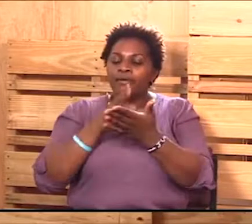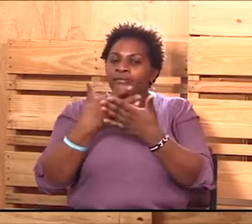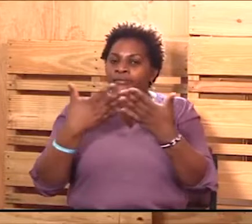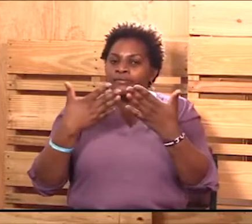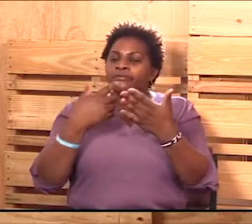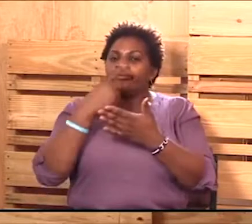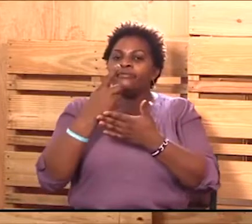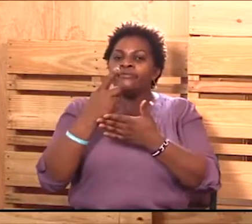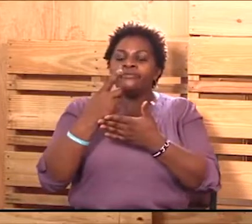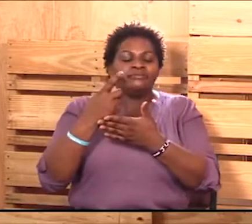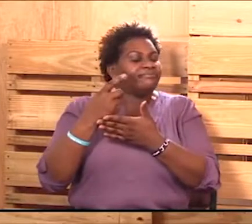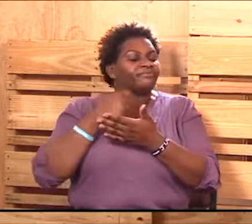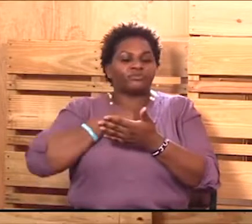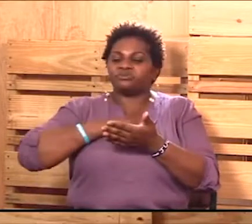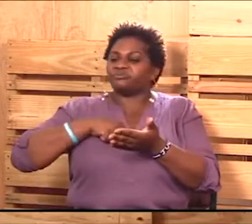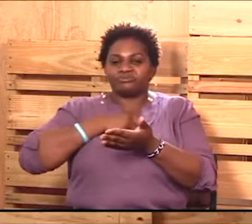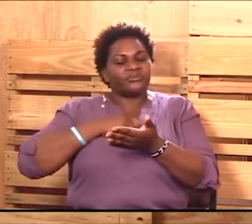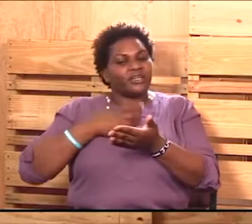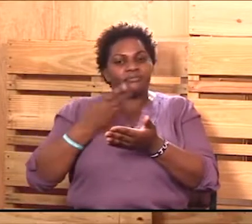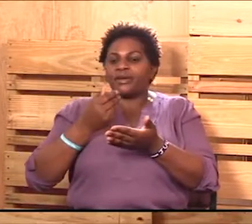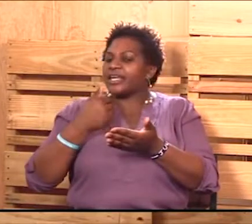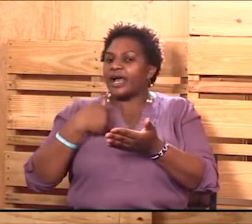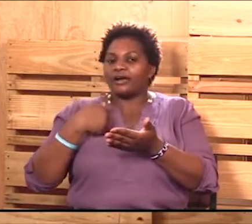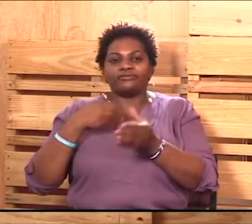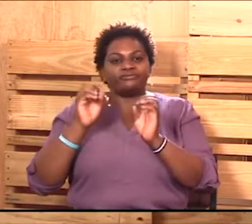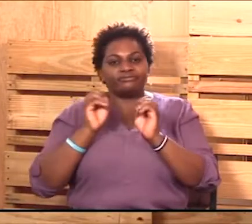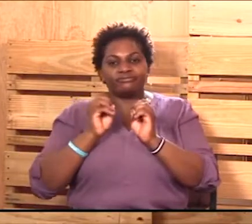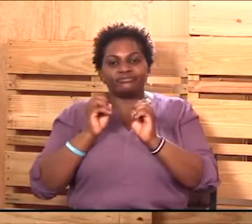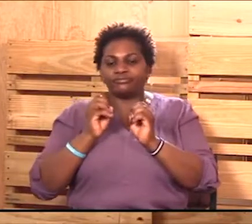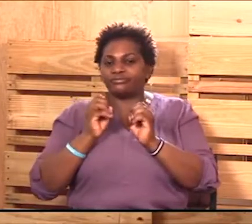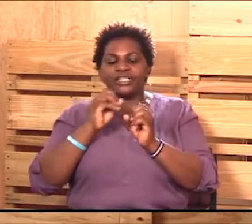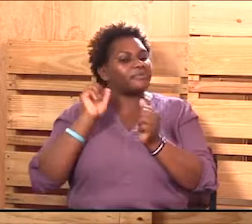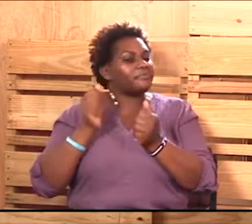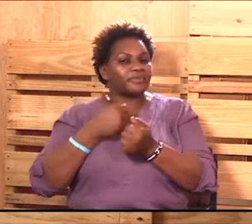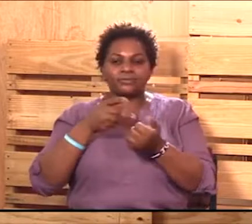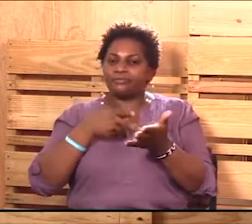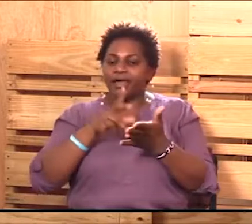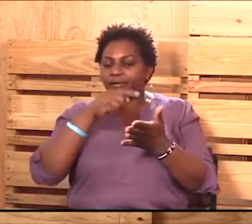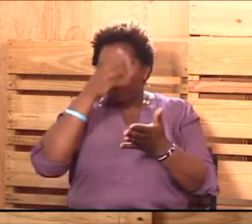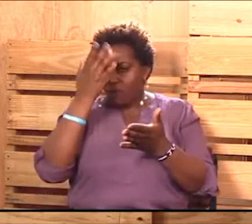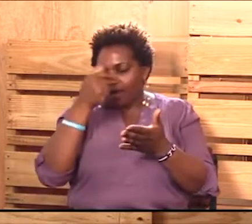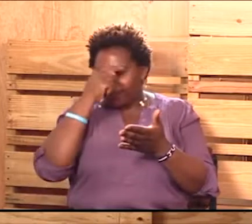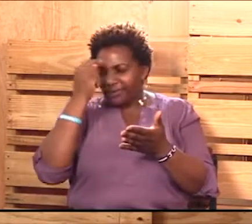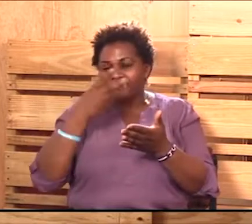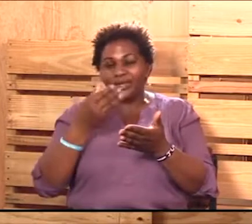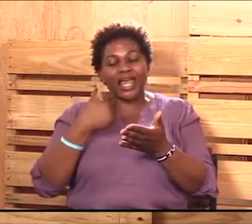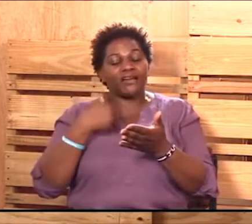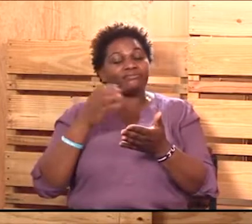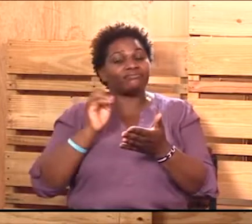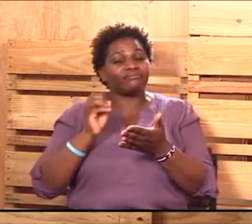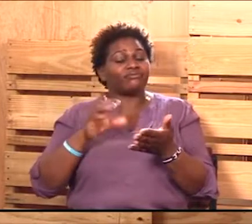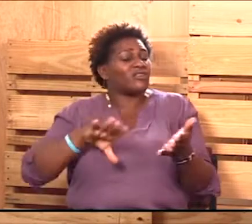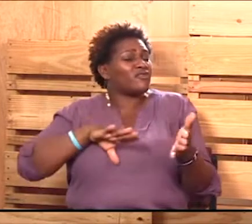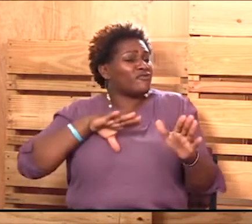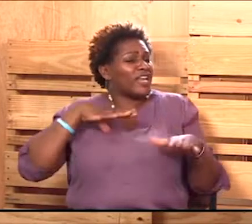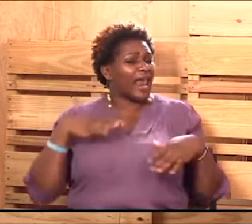tell you they cannot afford it. You know, what you're asking for, they can't afford it. How do you feel? And